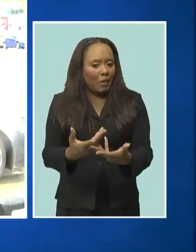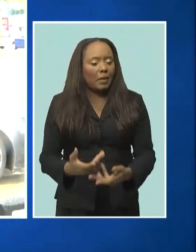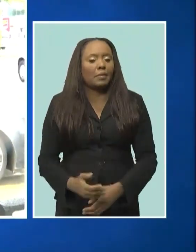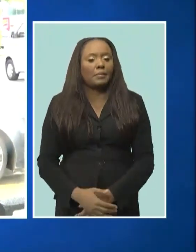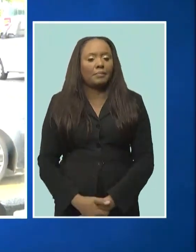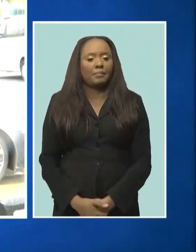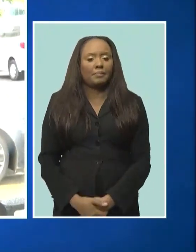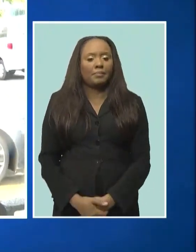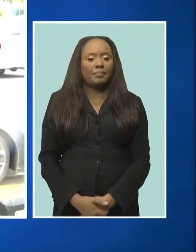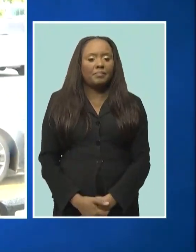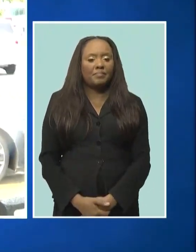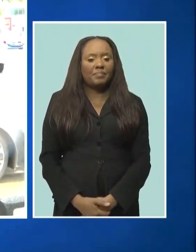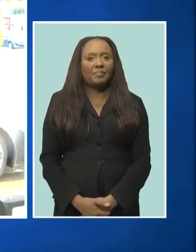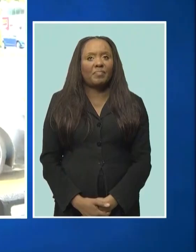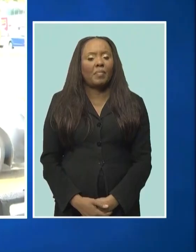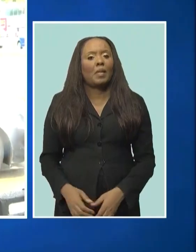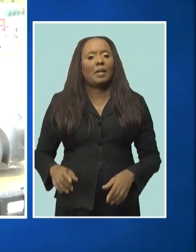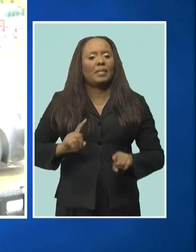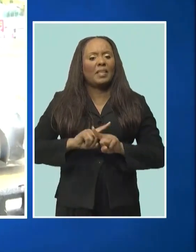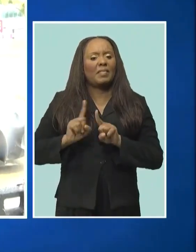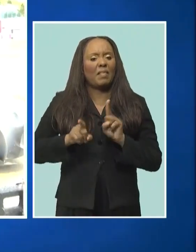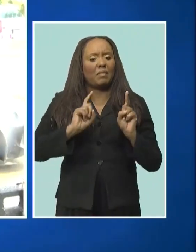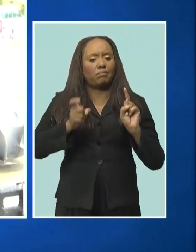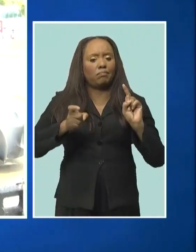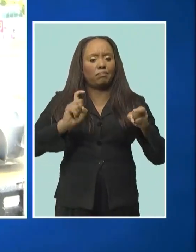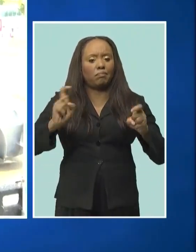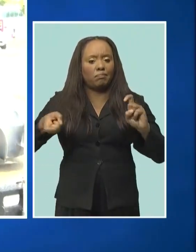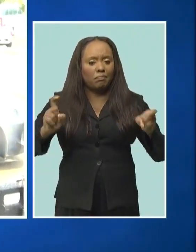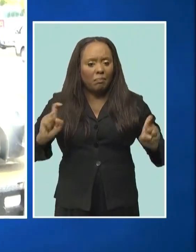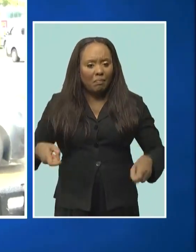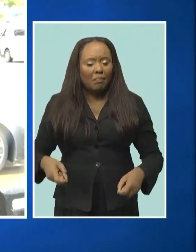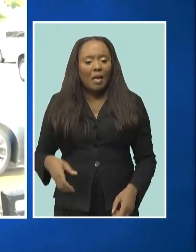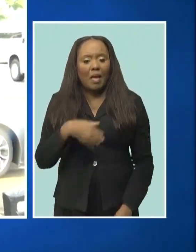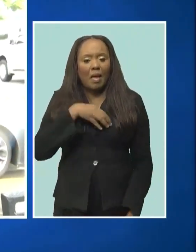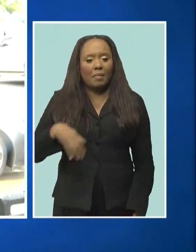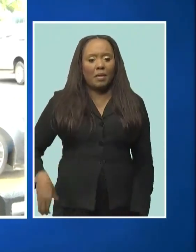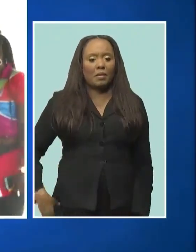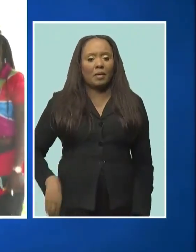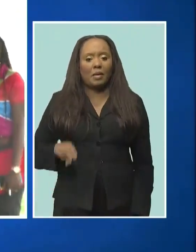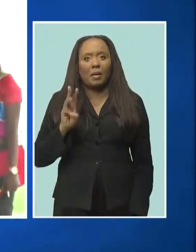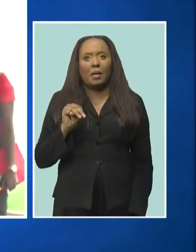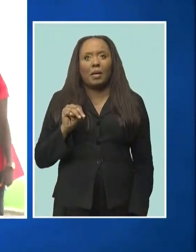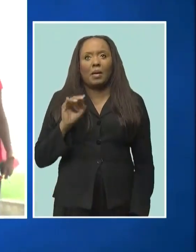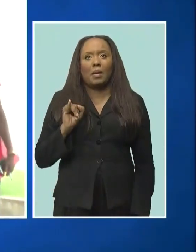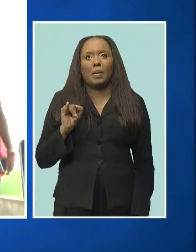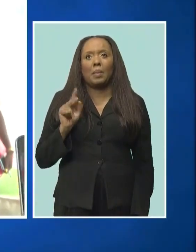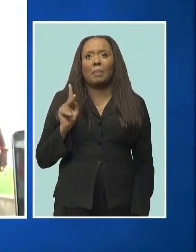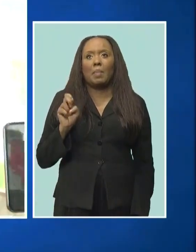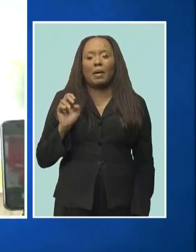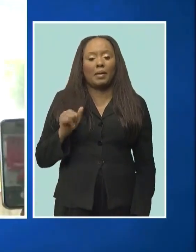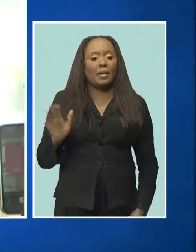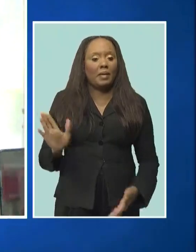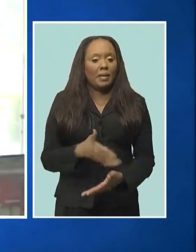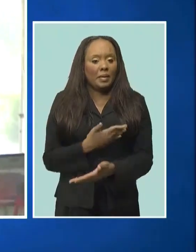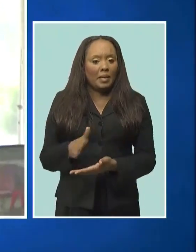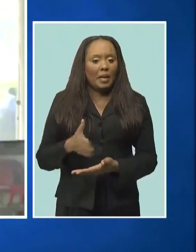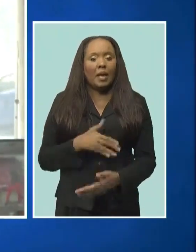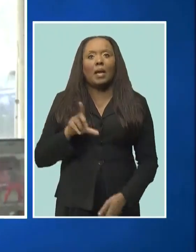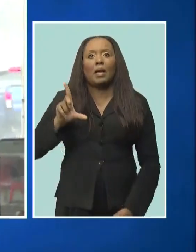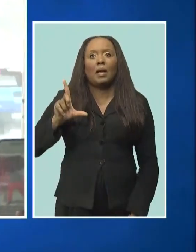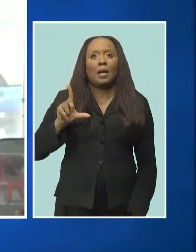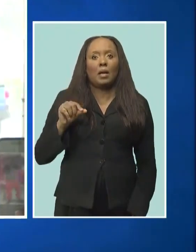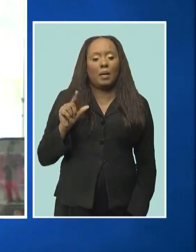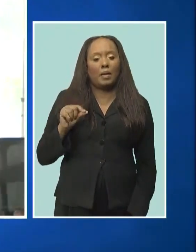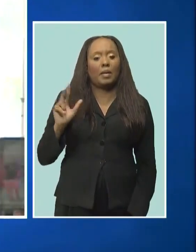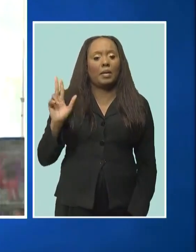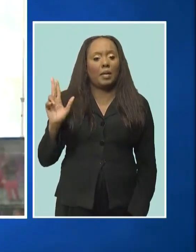And a number of tokens were presented to Miss Wells by Digicel before Ambassador Mikey performed his 2023 hit